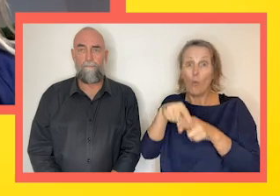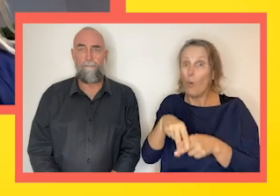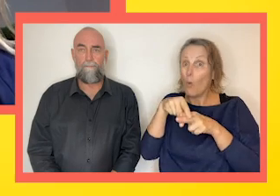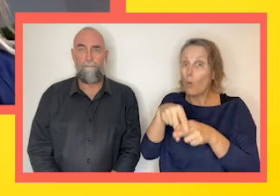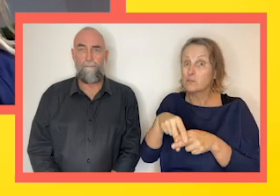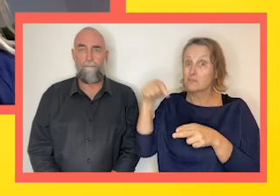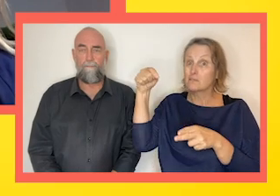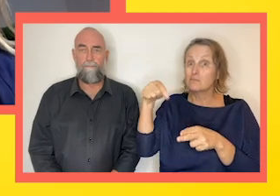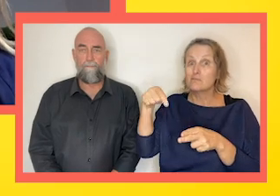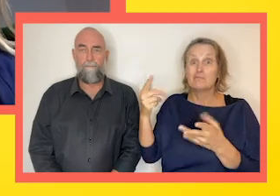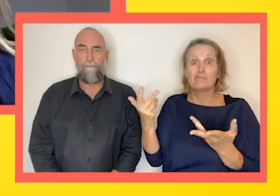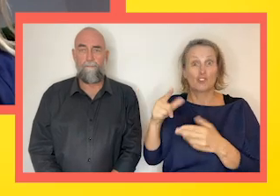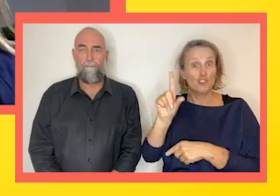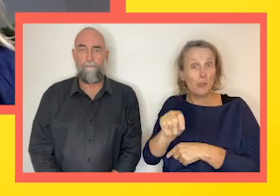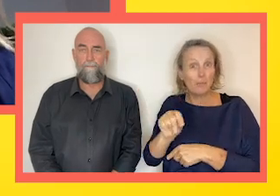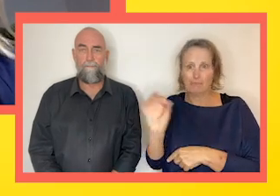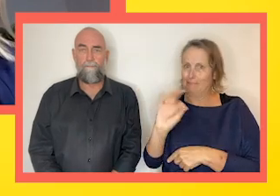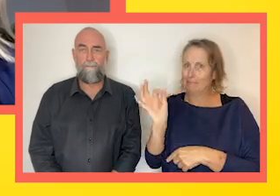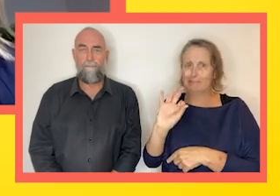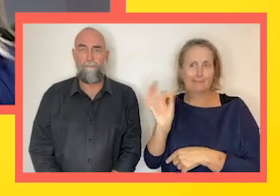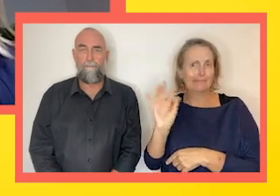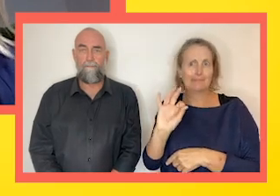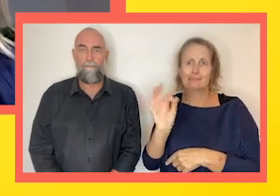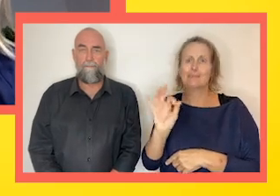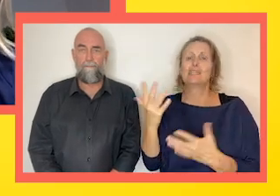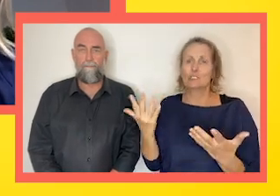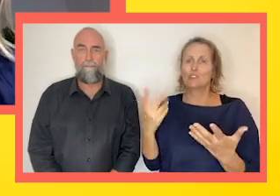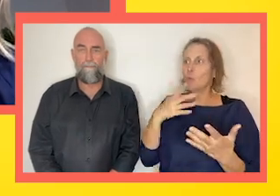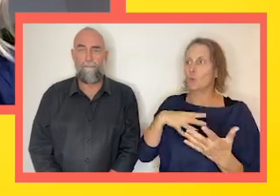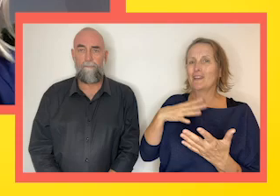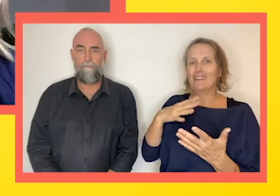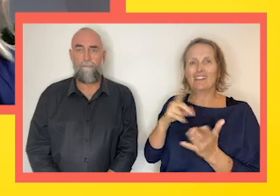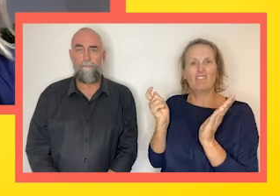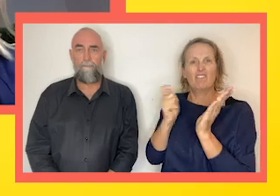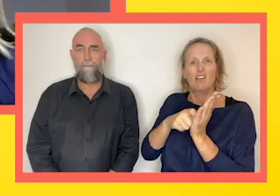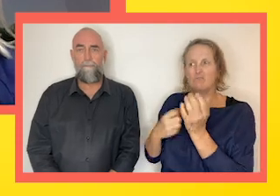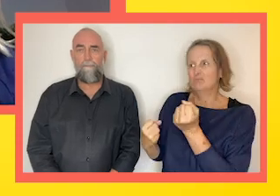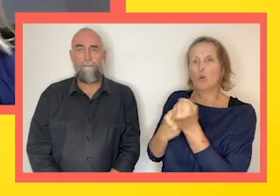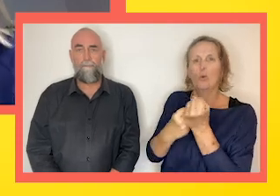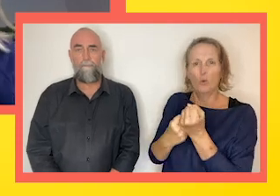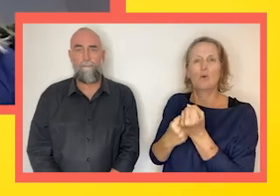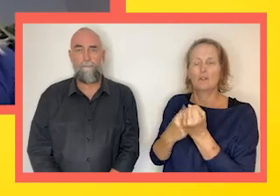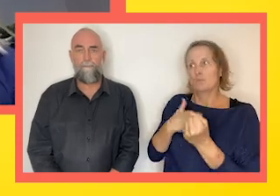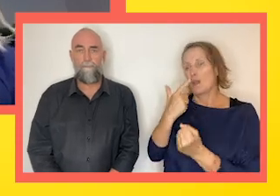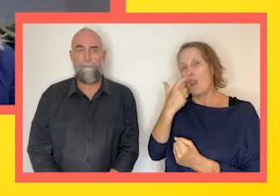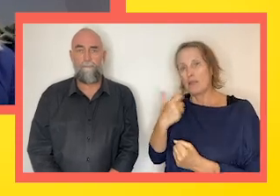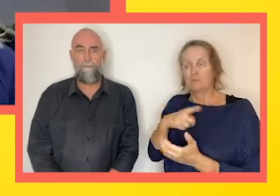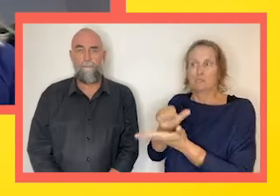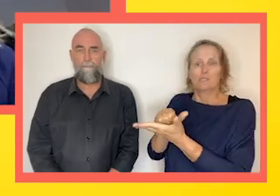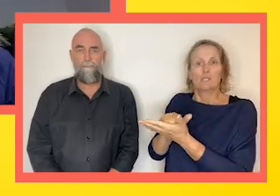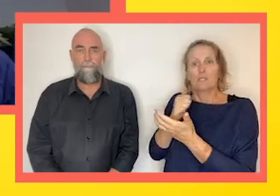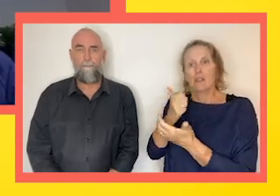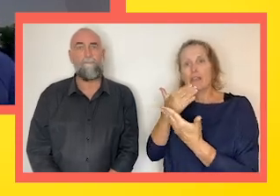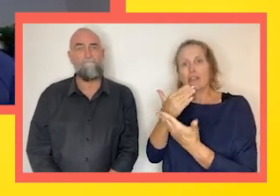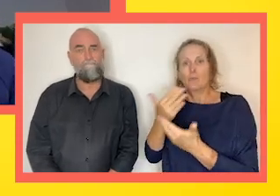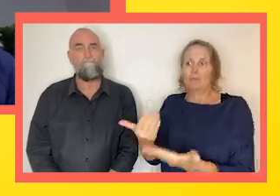with horses aren't cheap. So, you know, we need that backing, and I'm really lucky to have